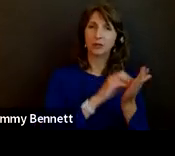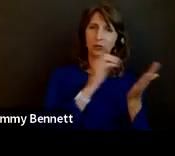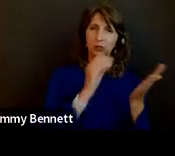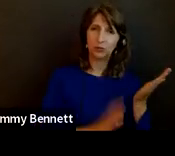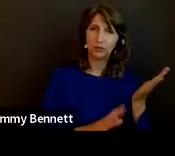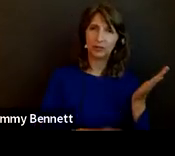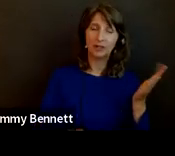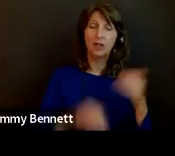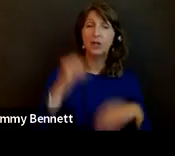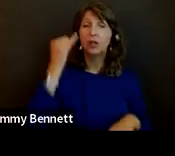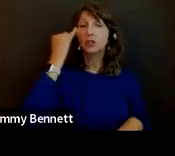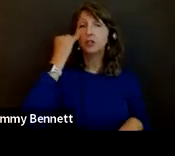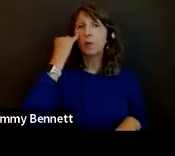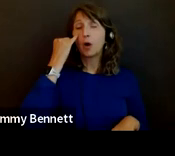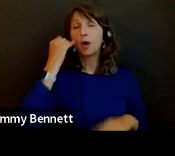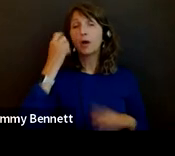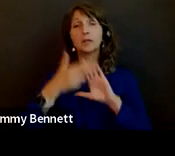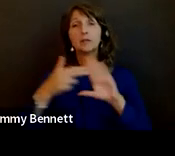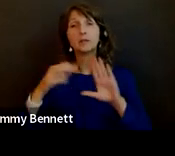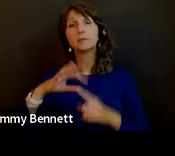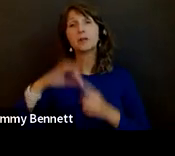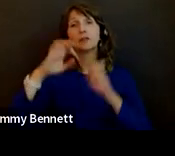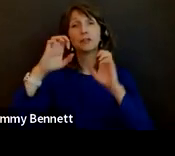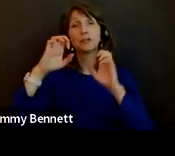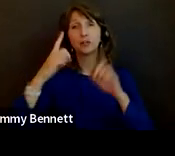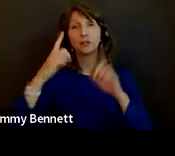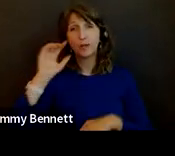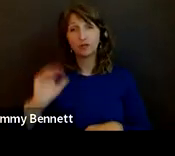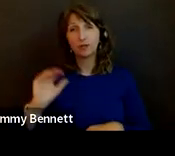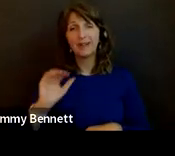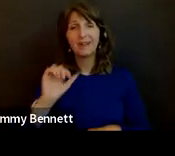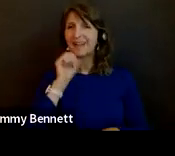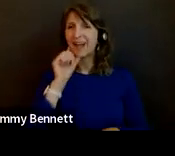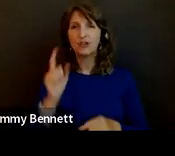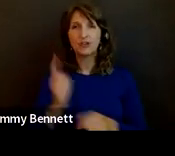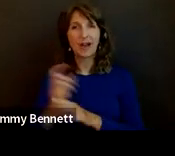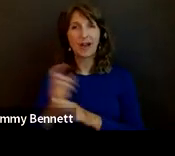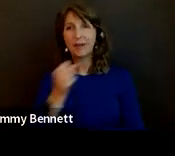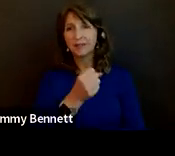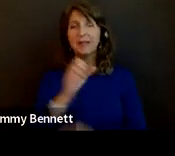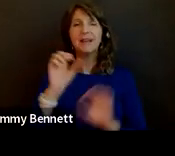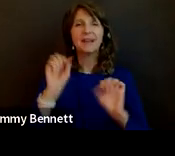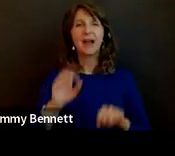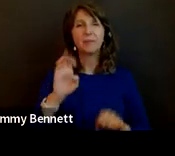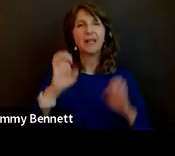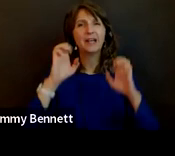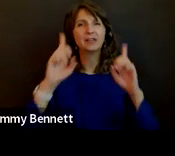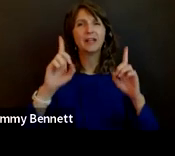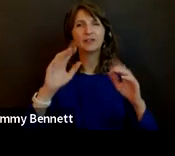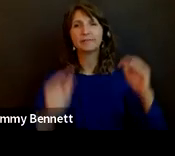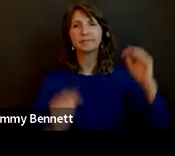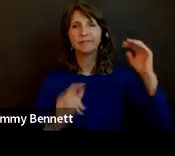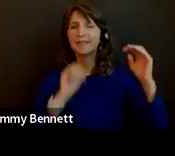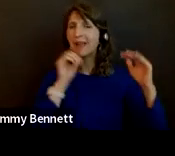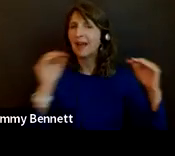Declaring a child eligible for special education and it's not the best place for them could lead to educational inequity and inequality, which leads